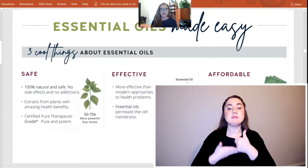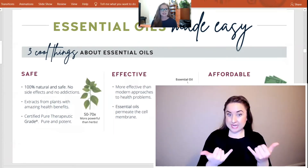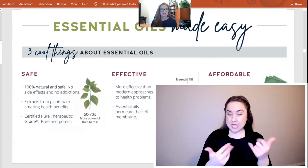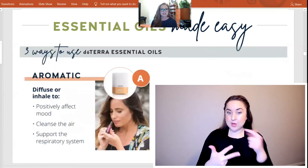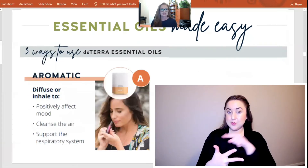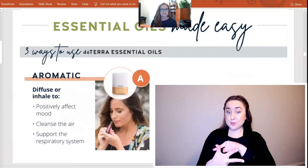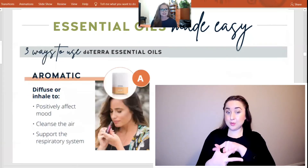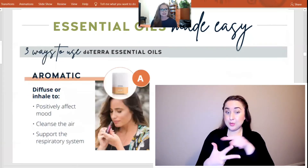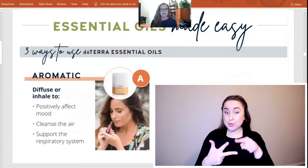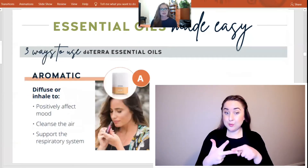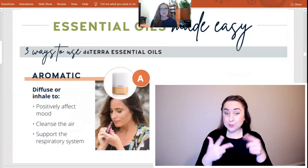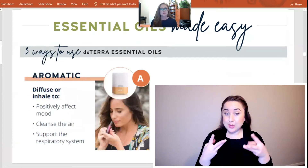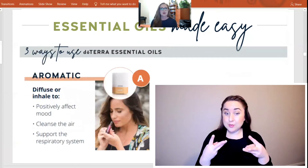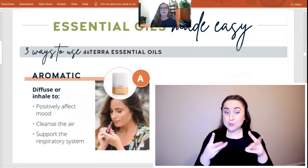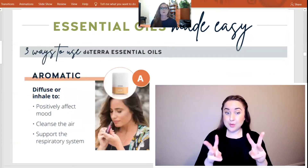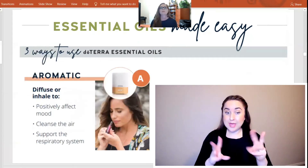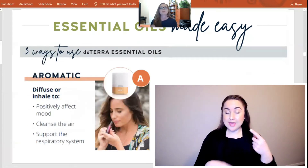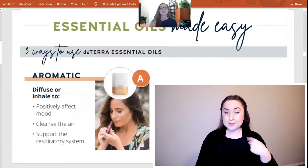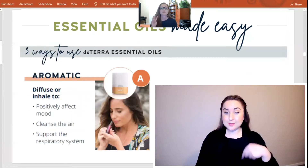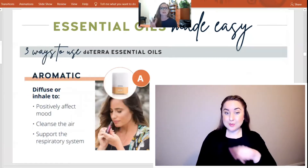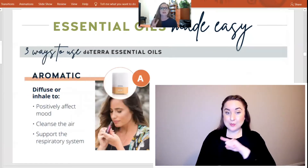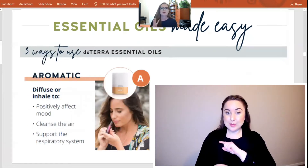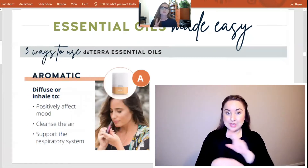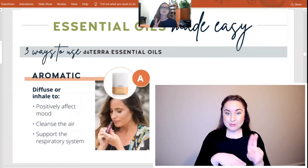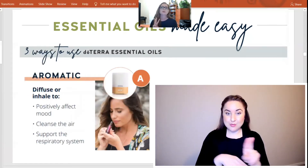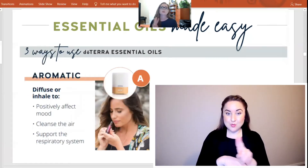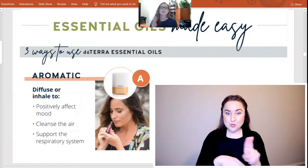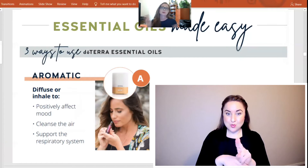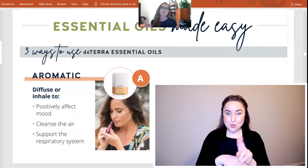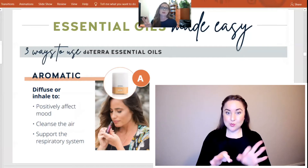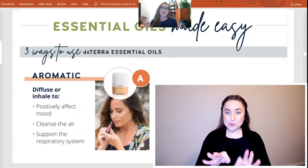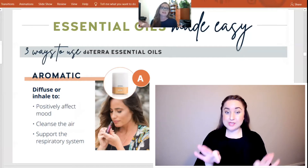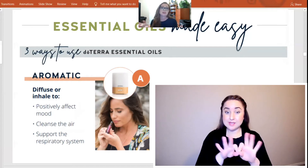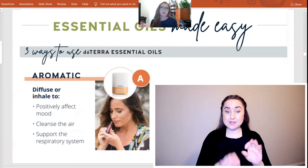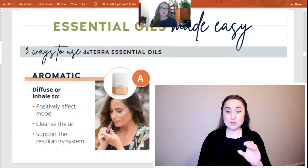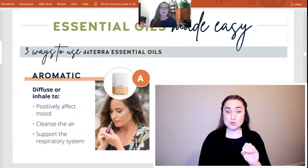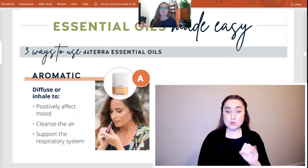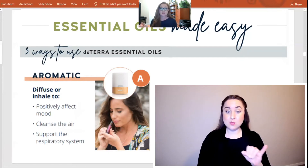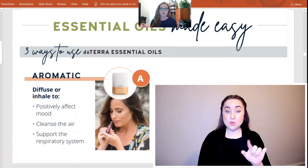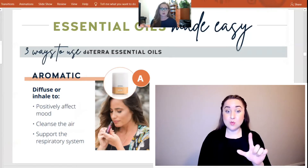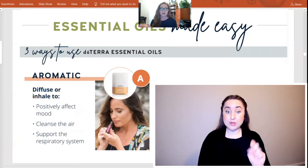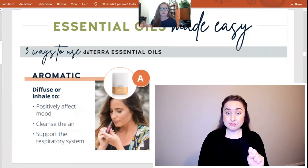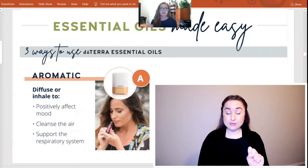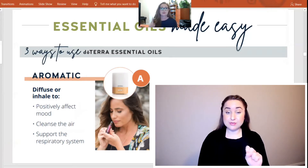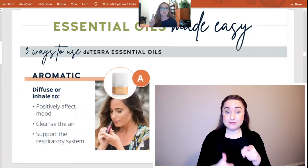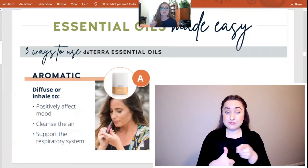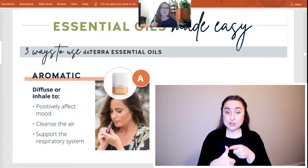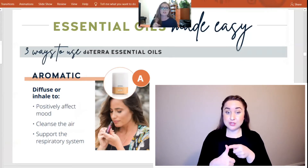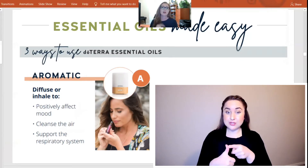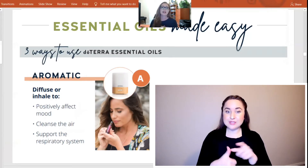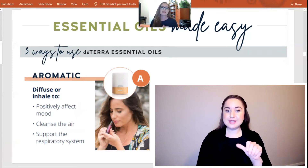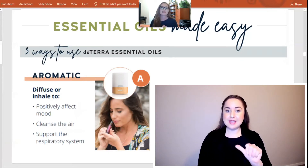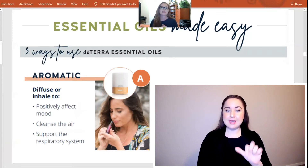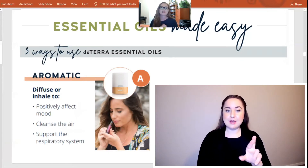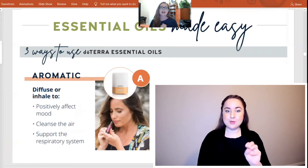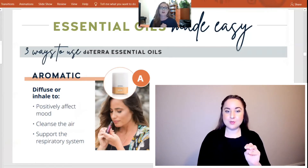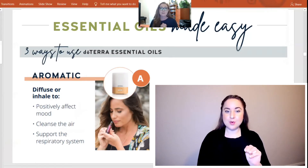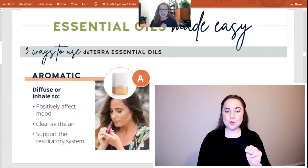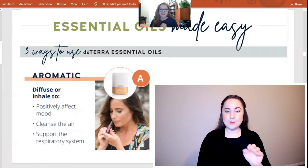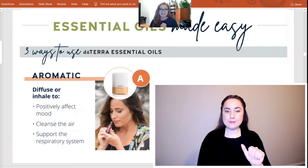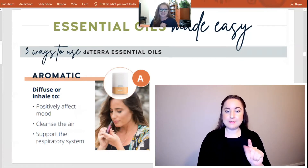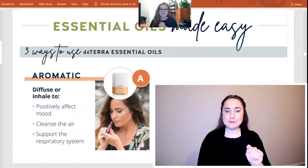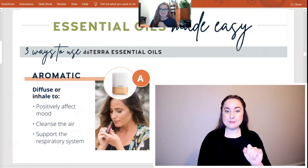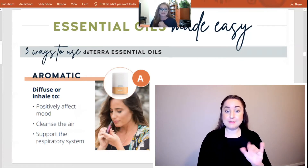All right. So three cool, there are three ways that we use essential oils. The first way is